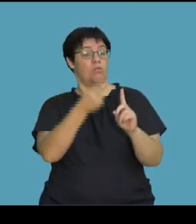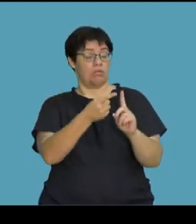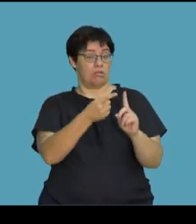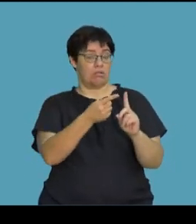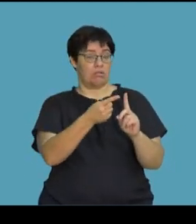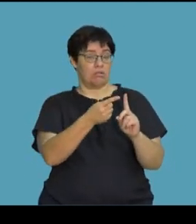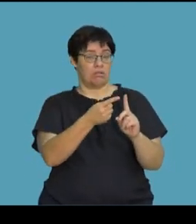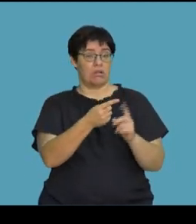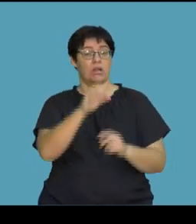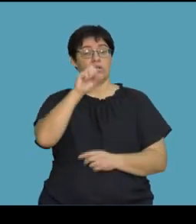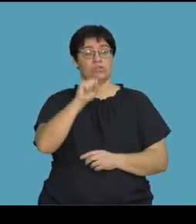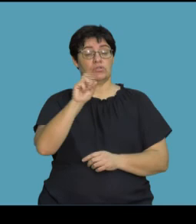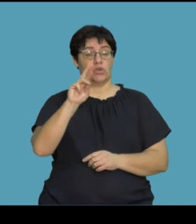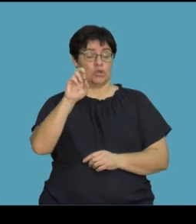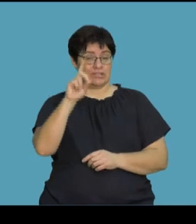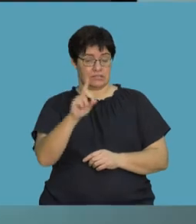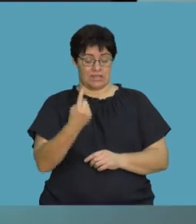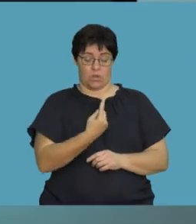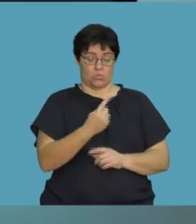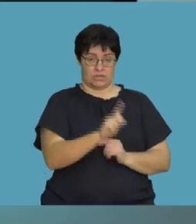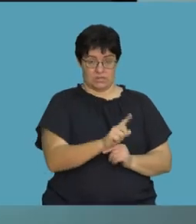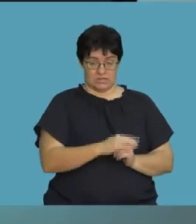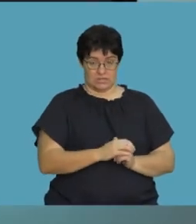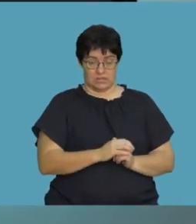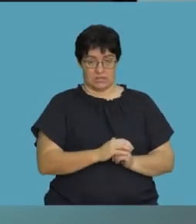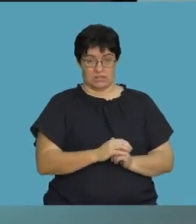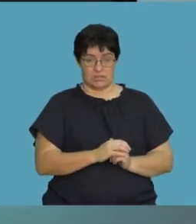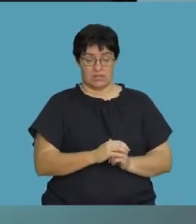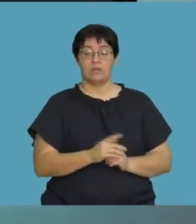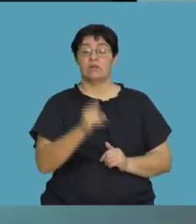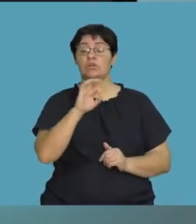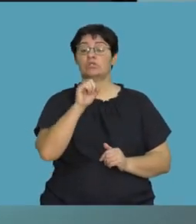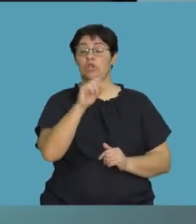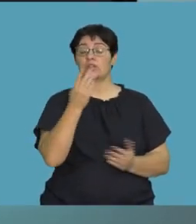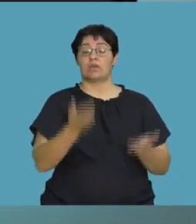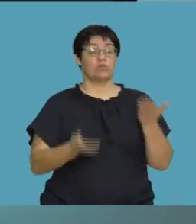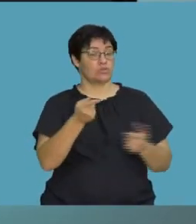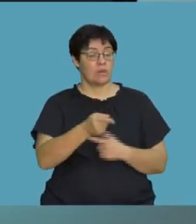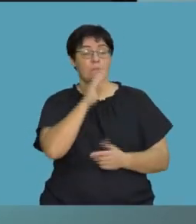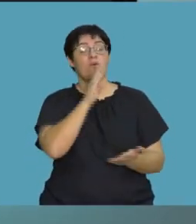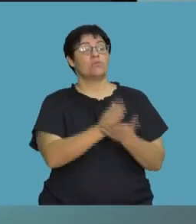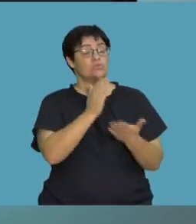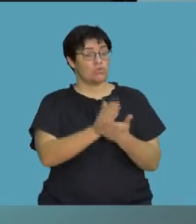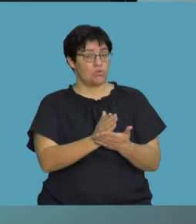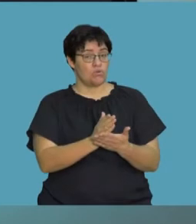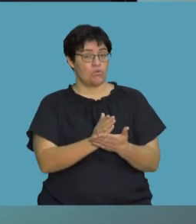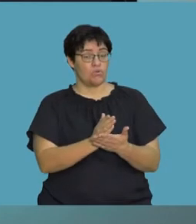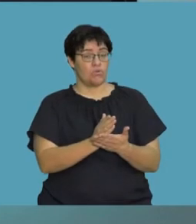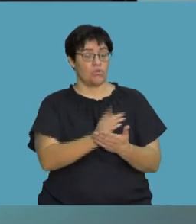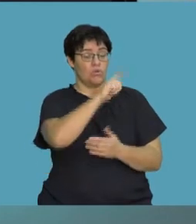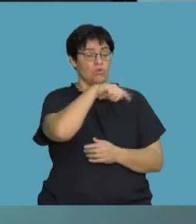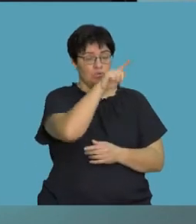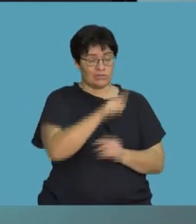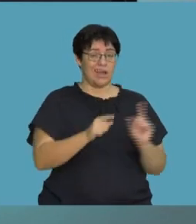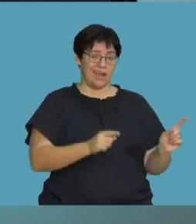that the set is on its own, right? At all times. When dealing with said equations, you must make sure that the root or